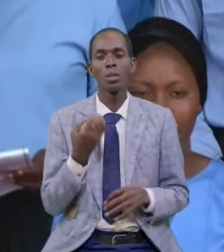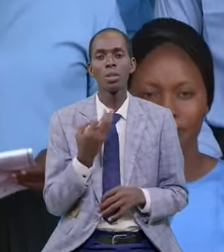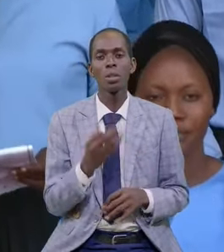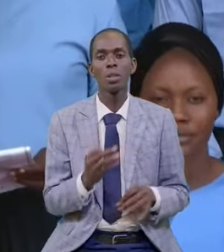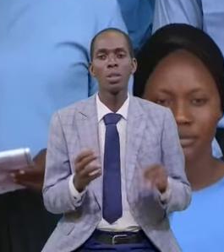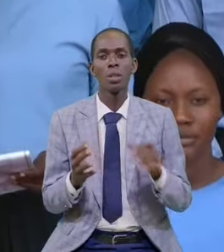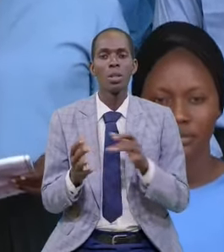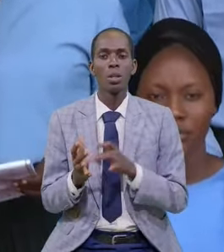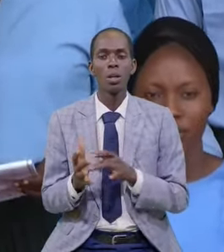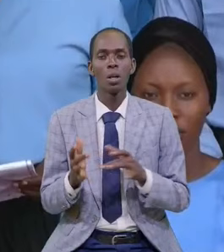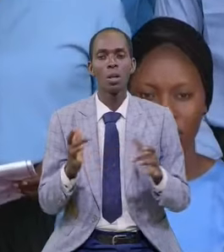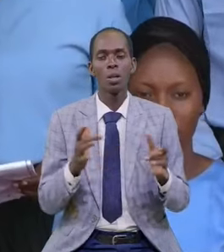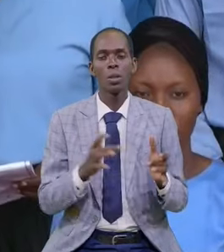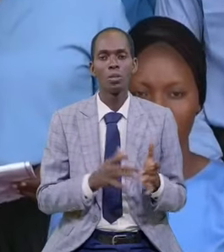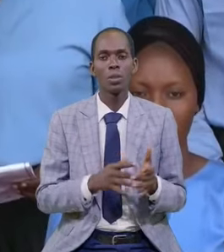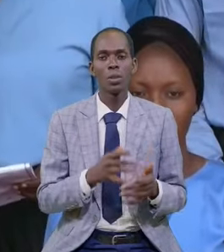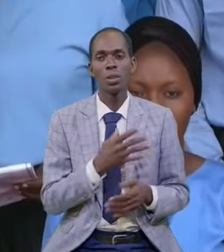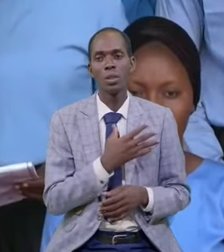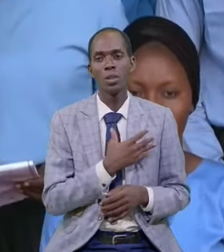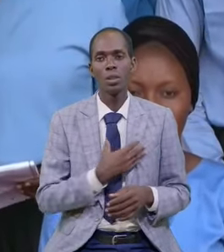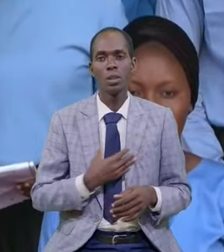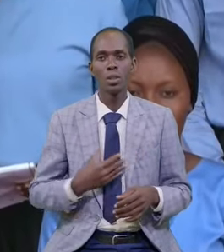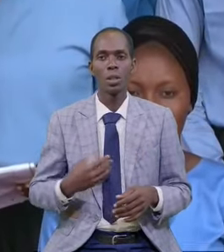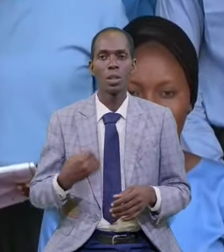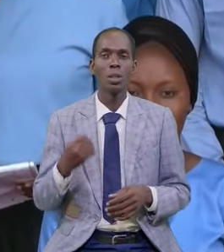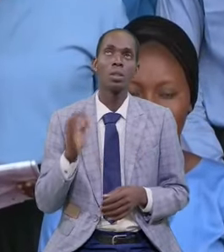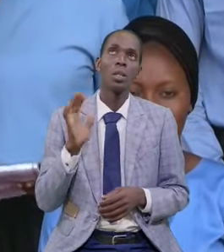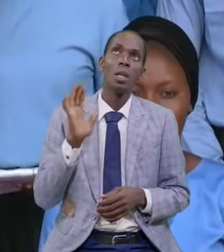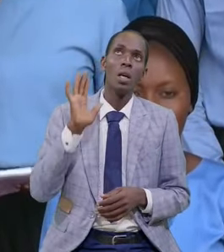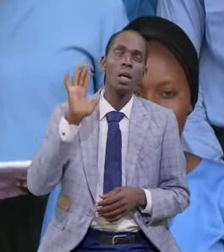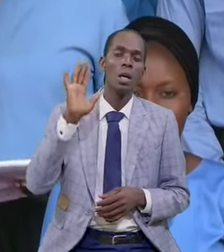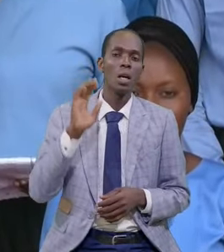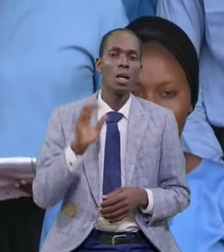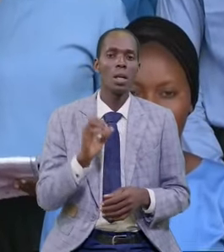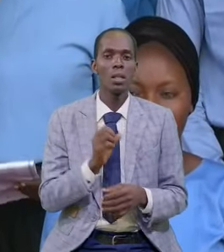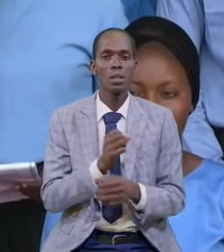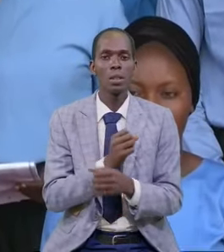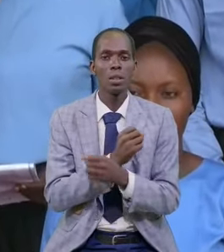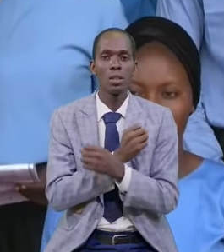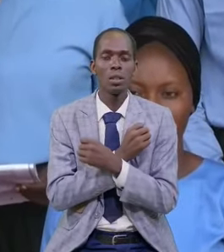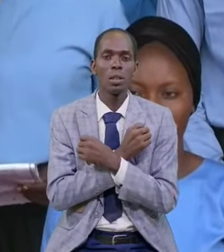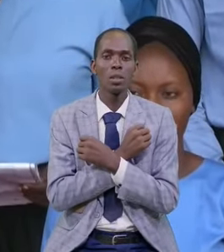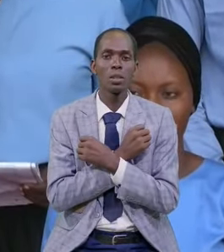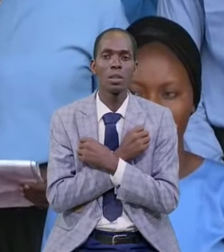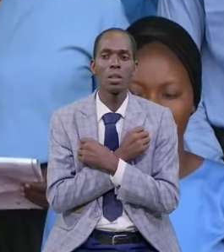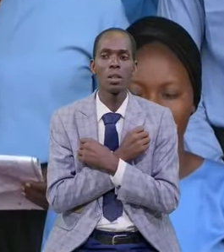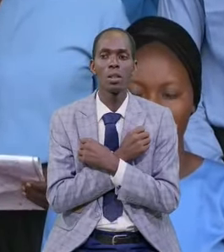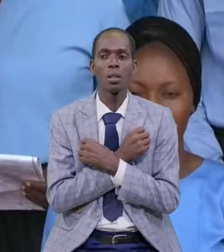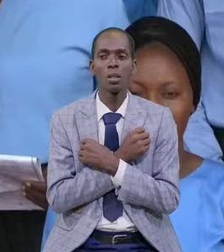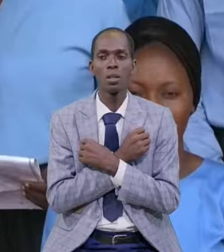story of Jesus and his